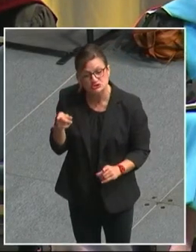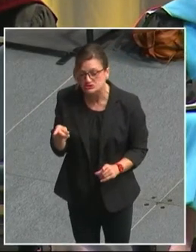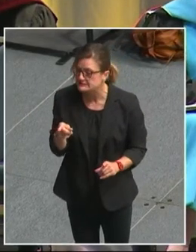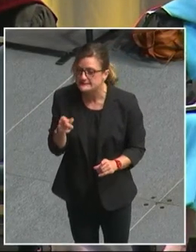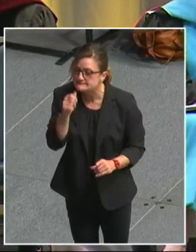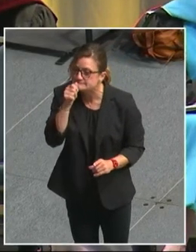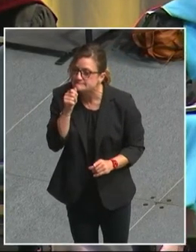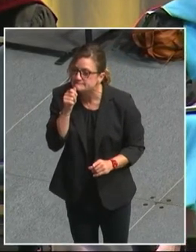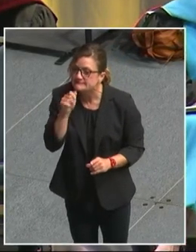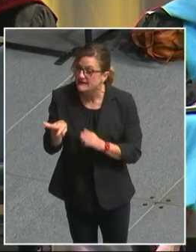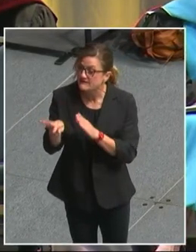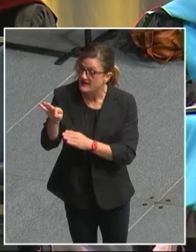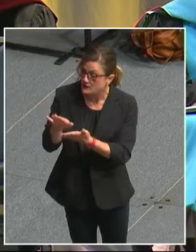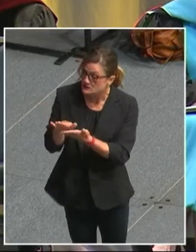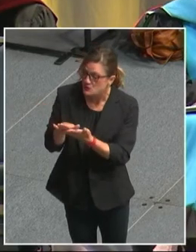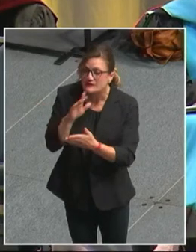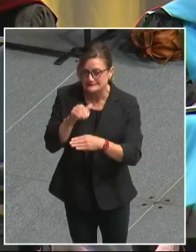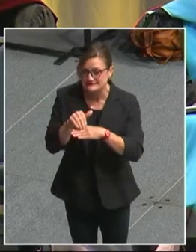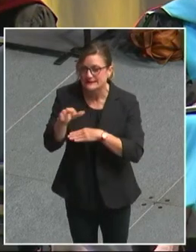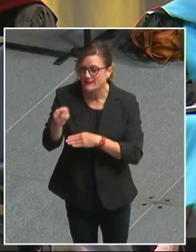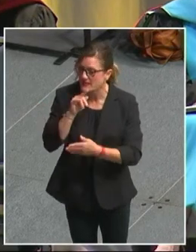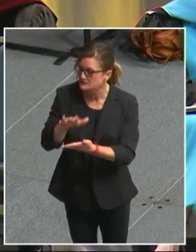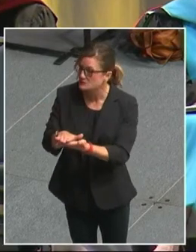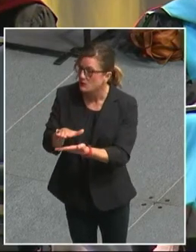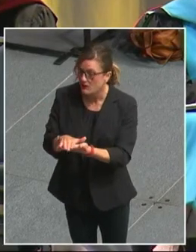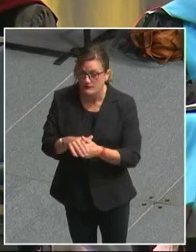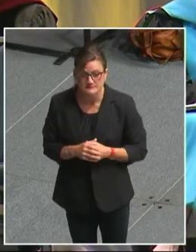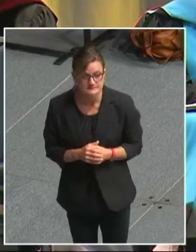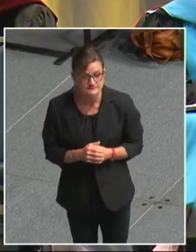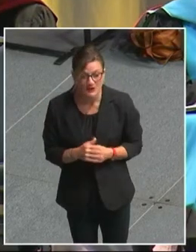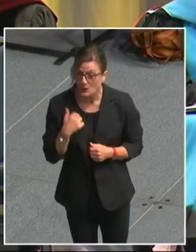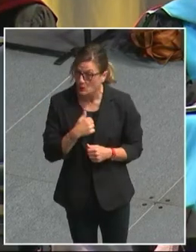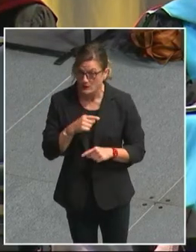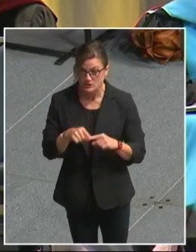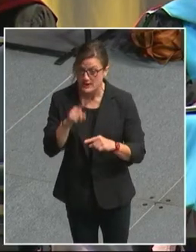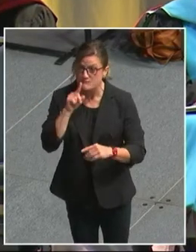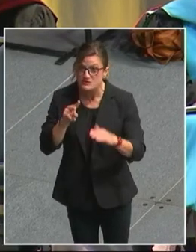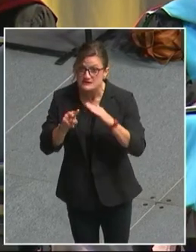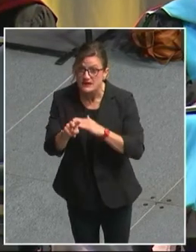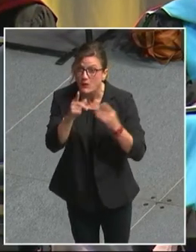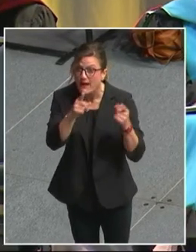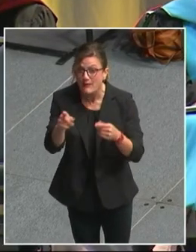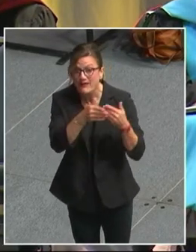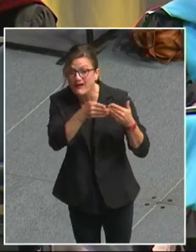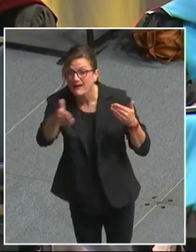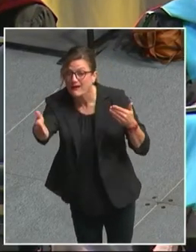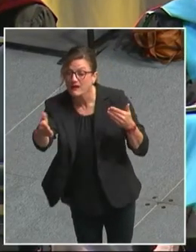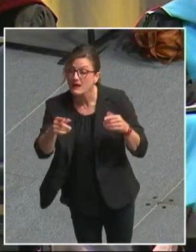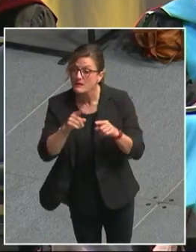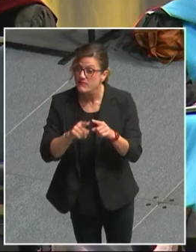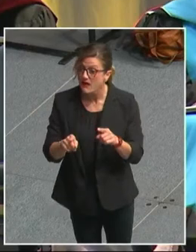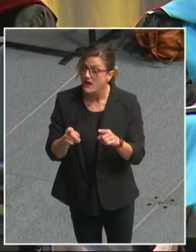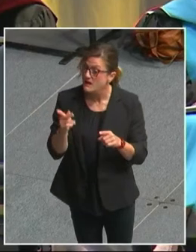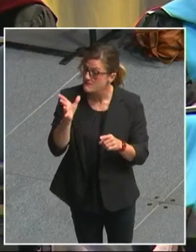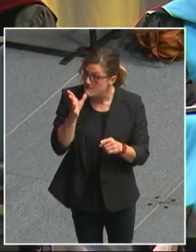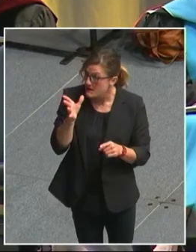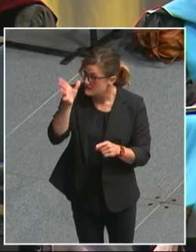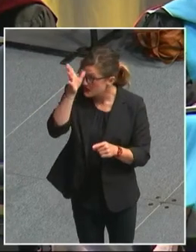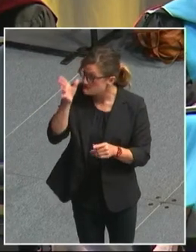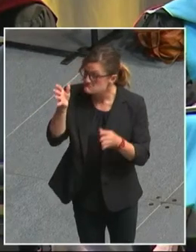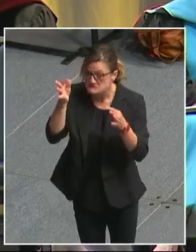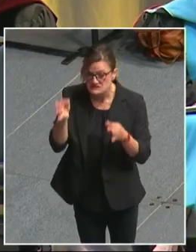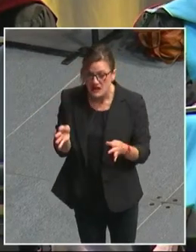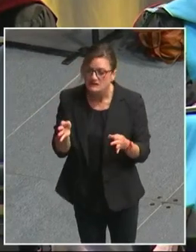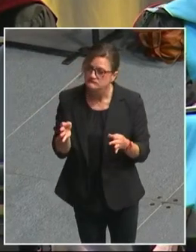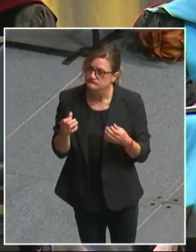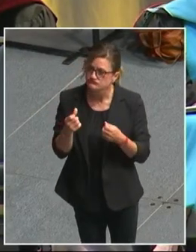sent me there. None of us could have predicted where that would lead me to, but she and my dad made their best